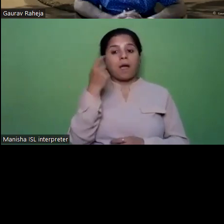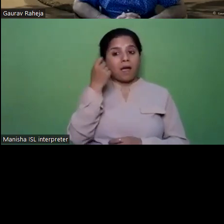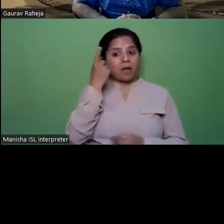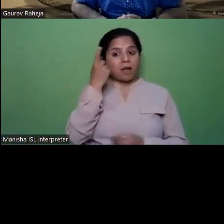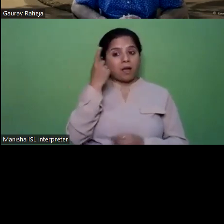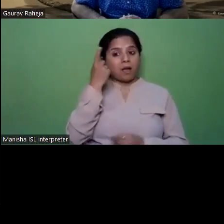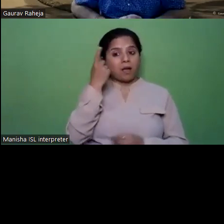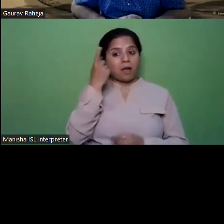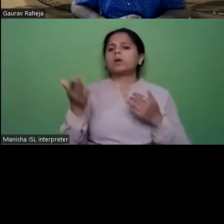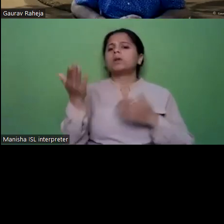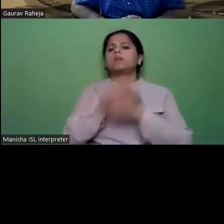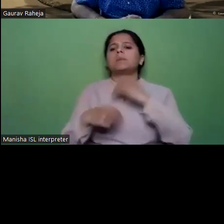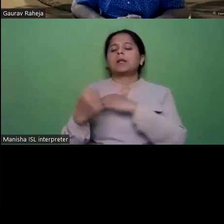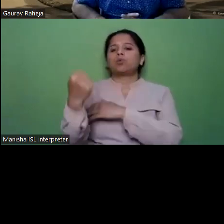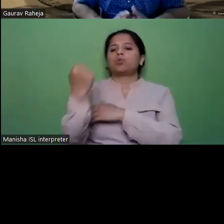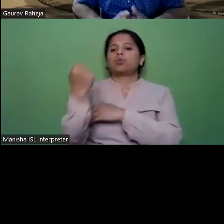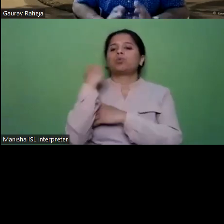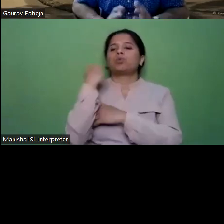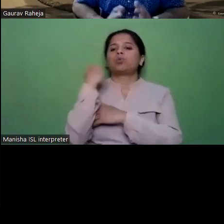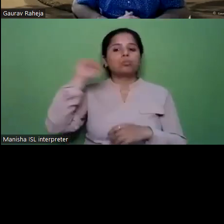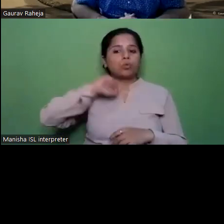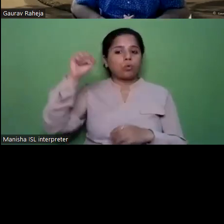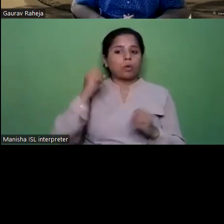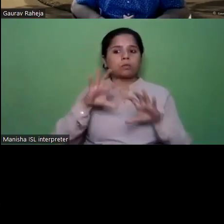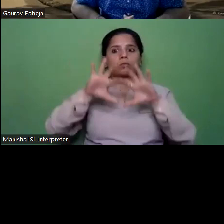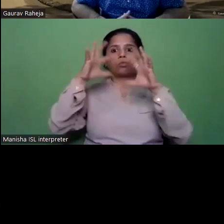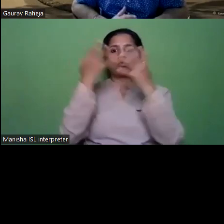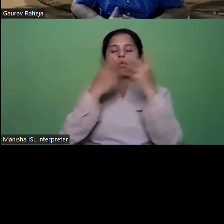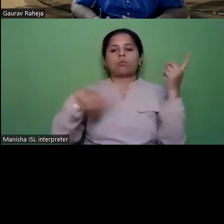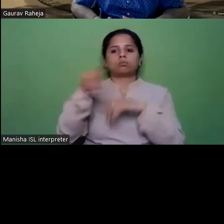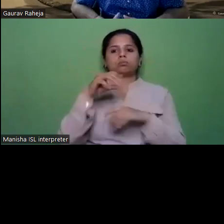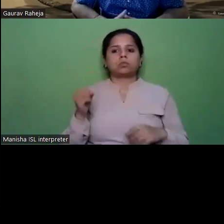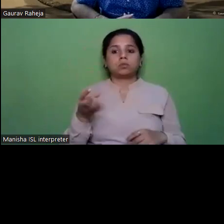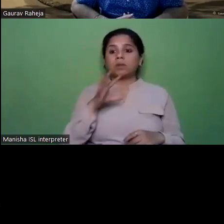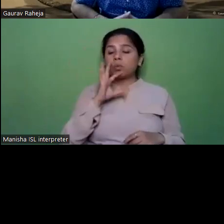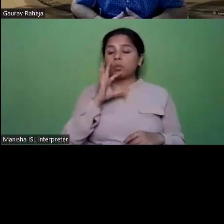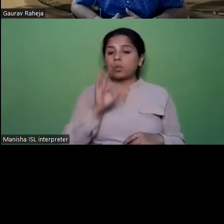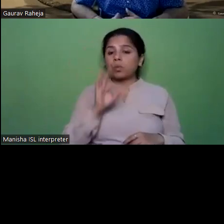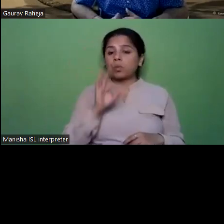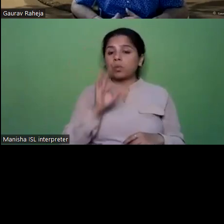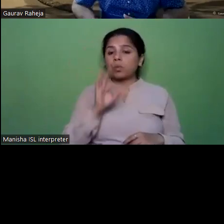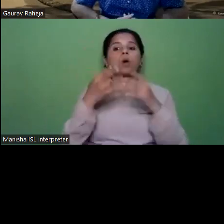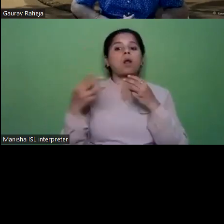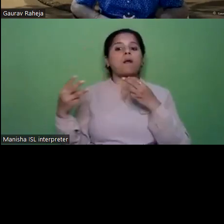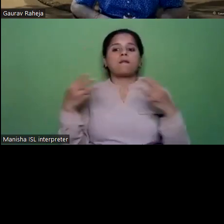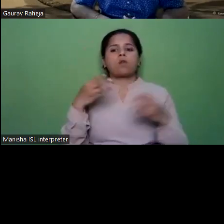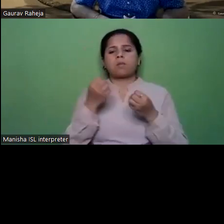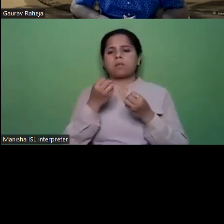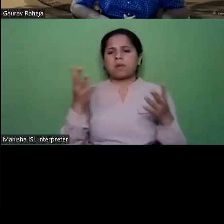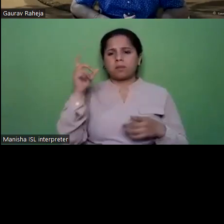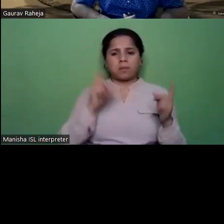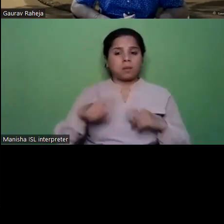the disability rights movements were happening globally. Especially after the World War, many soldiers lost